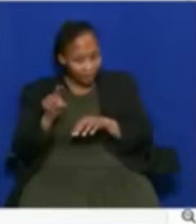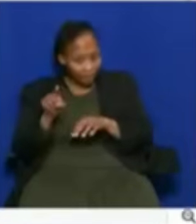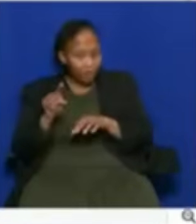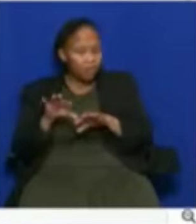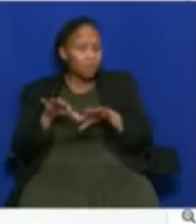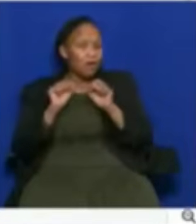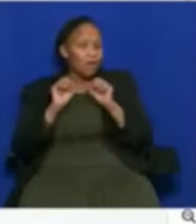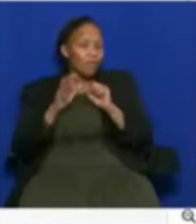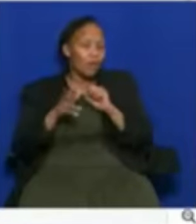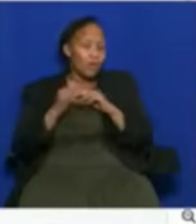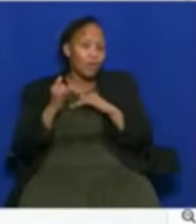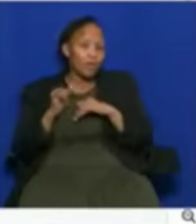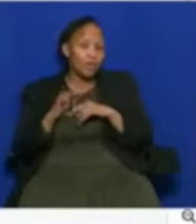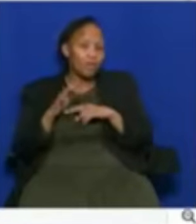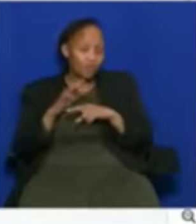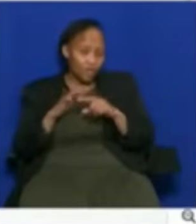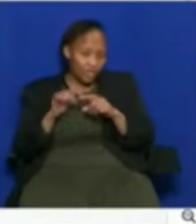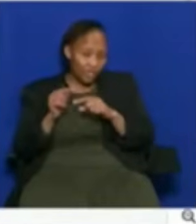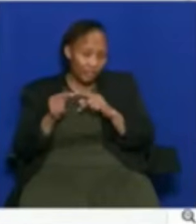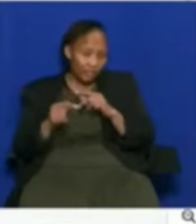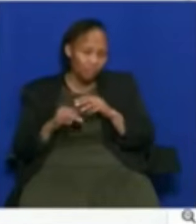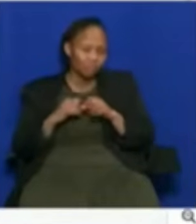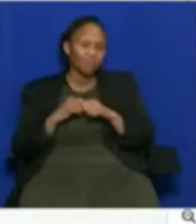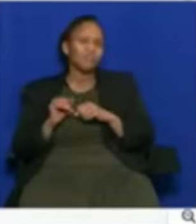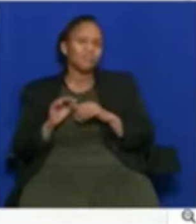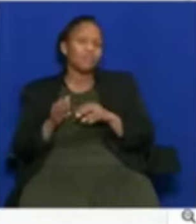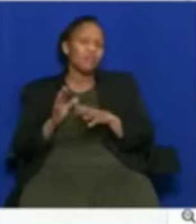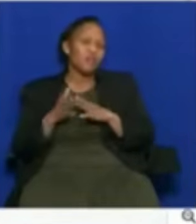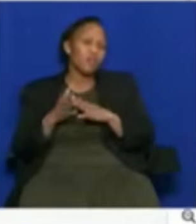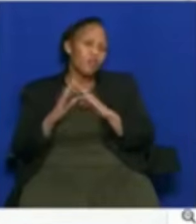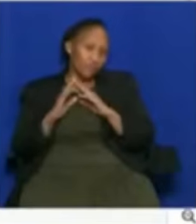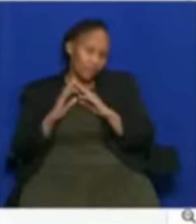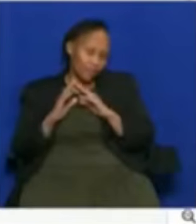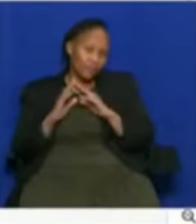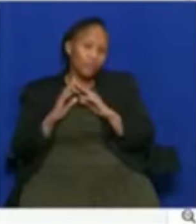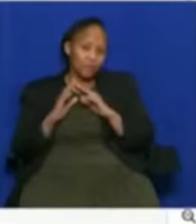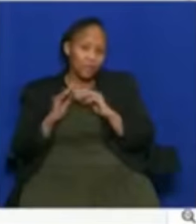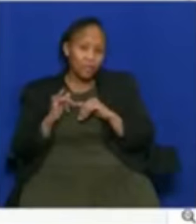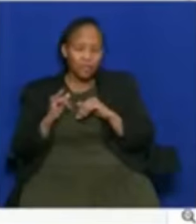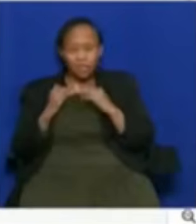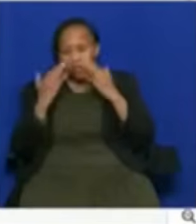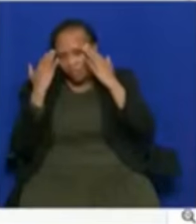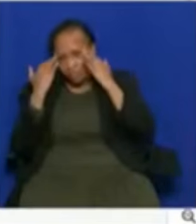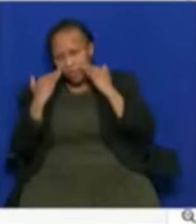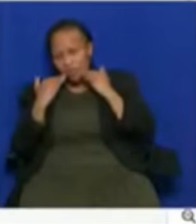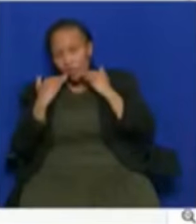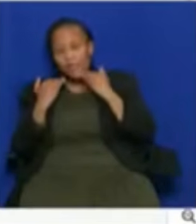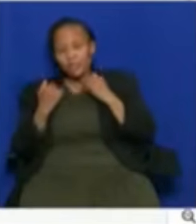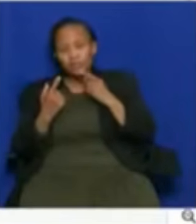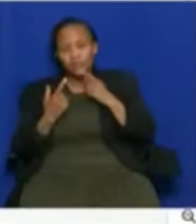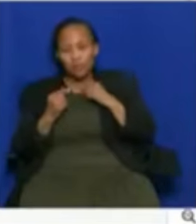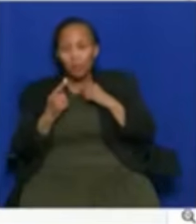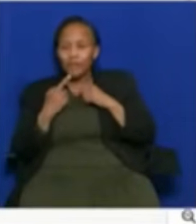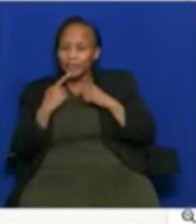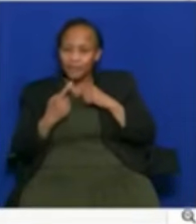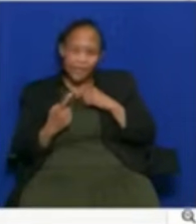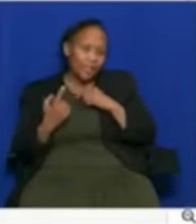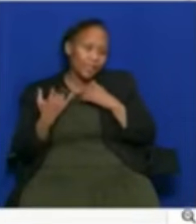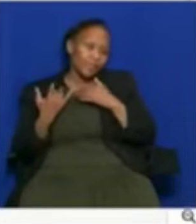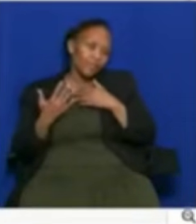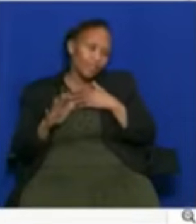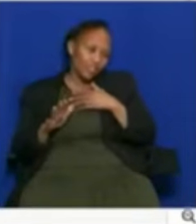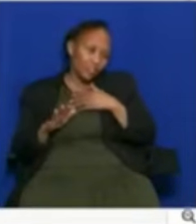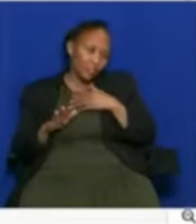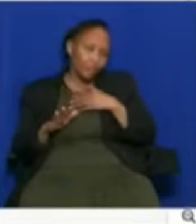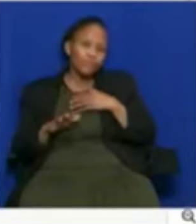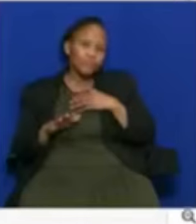requested and the magistrate imposed it nonetheless, why does the magistrate pick